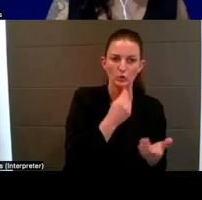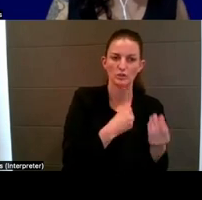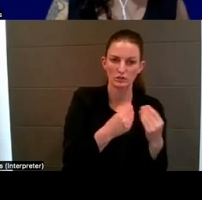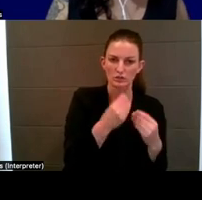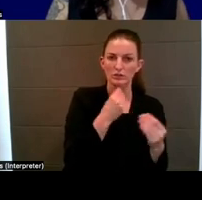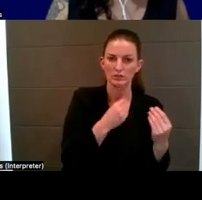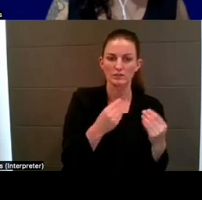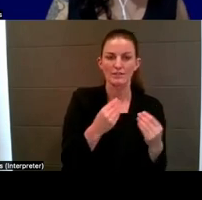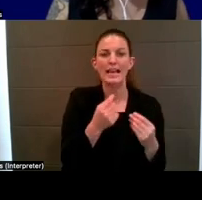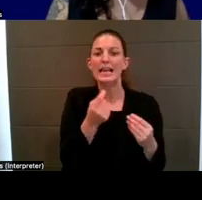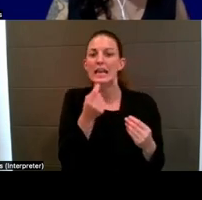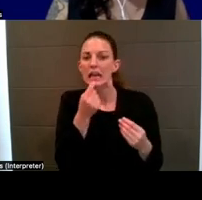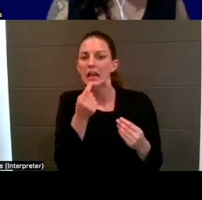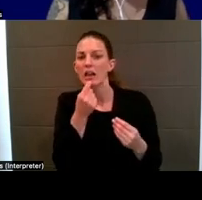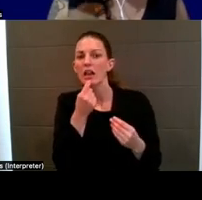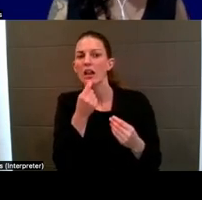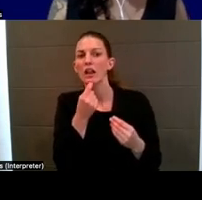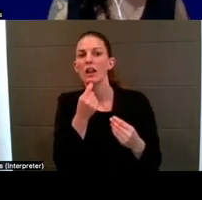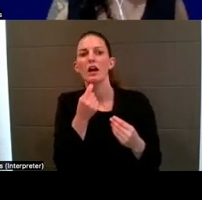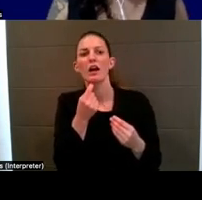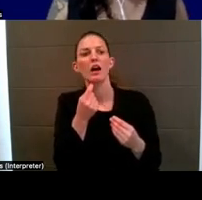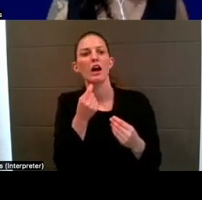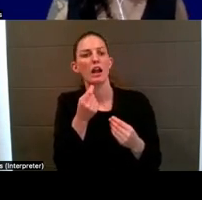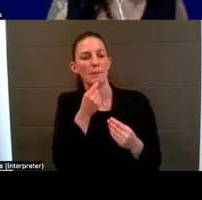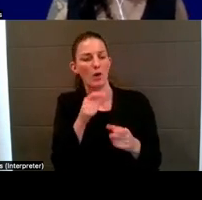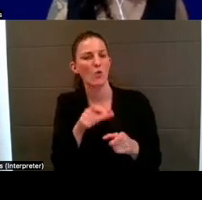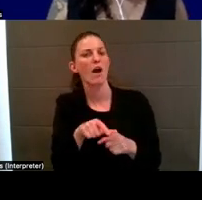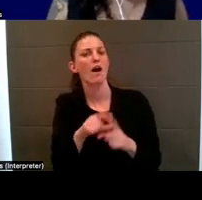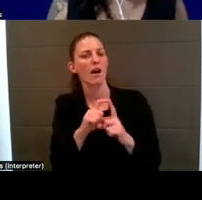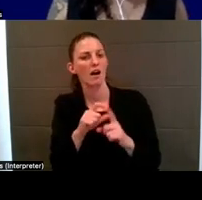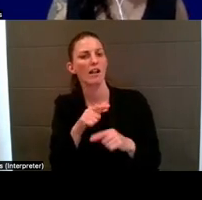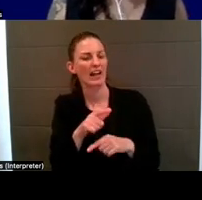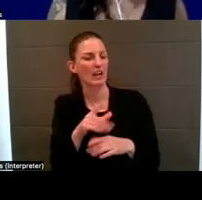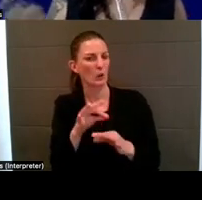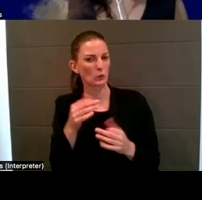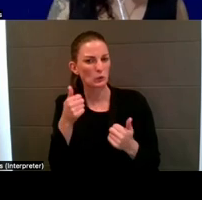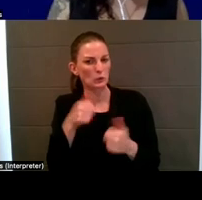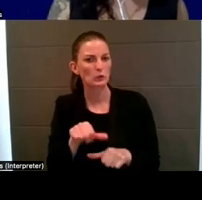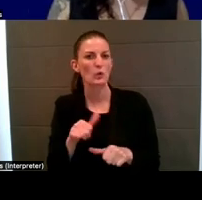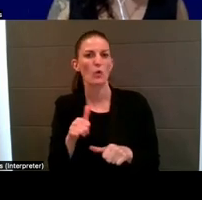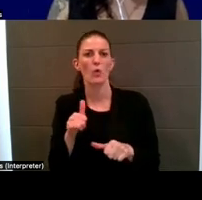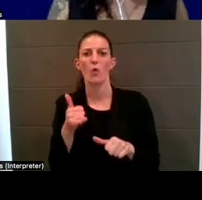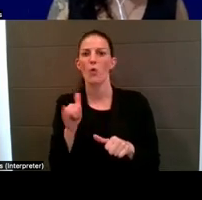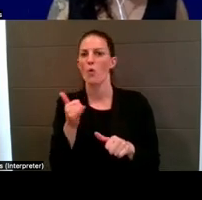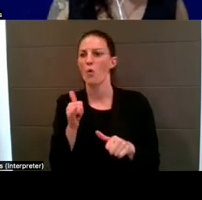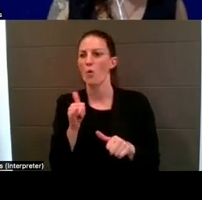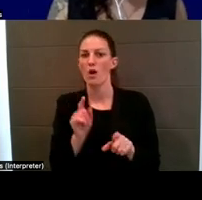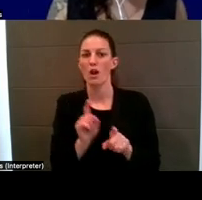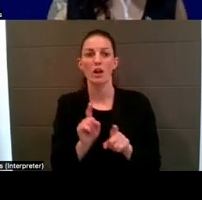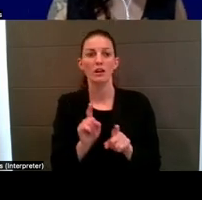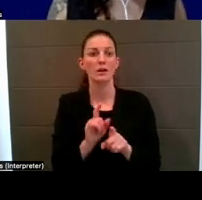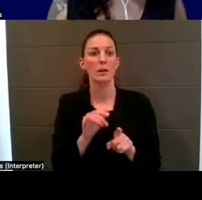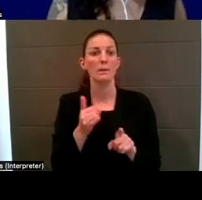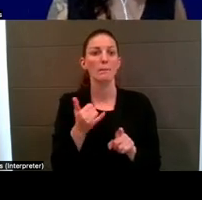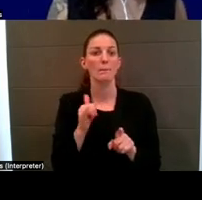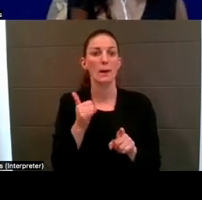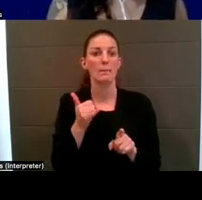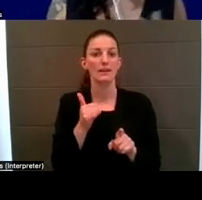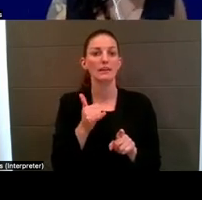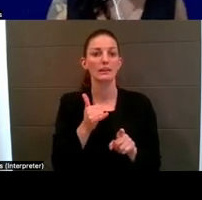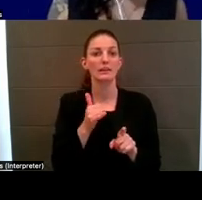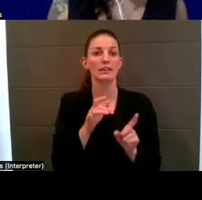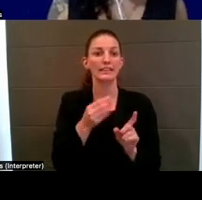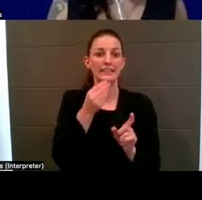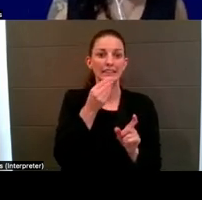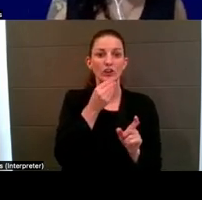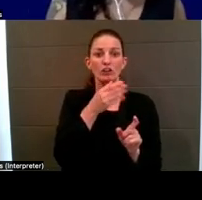and we want mealtimes to be safe, and we'll practice eating and drinking outside and bring it into the meal when the skill is developed. But this